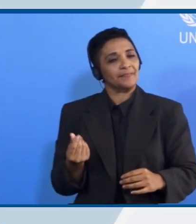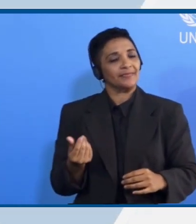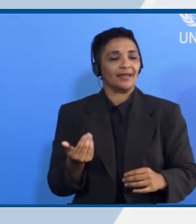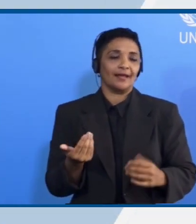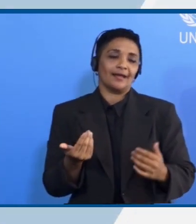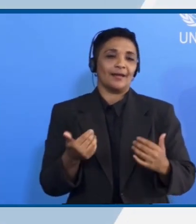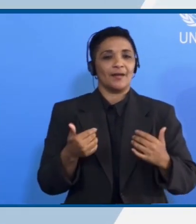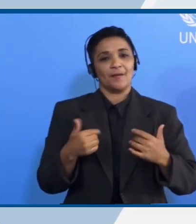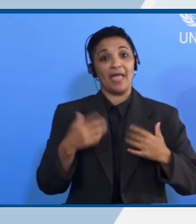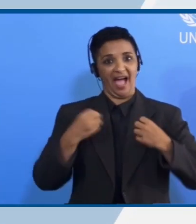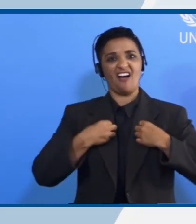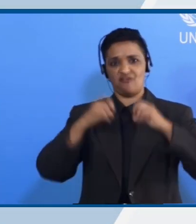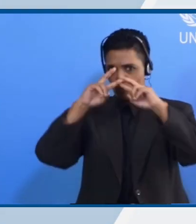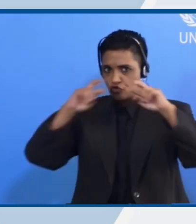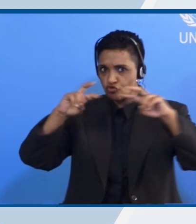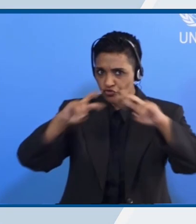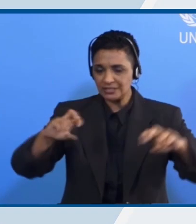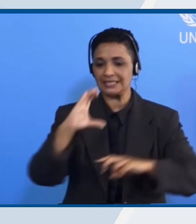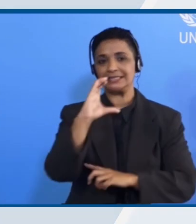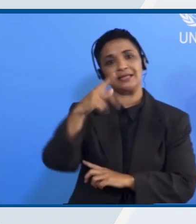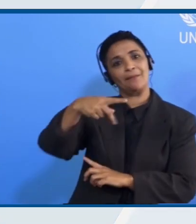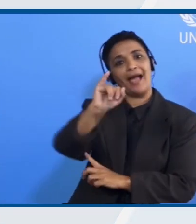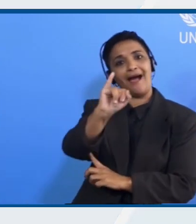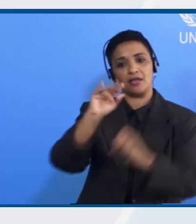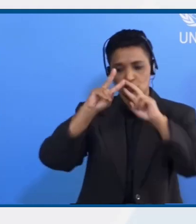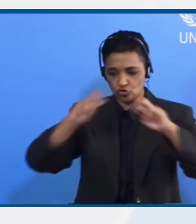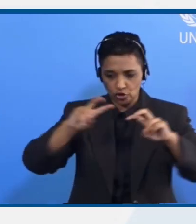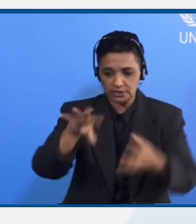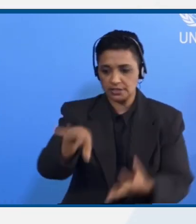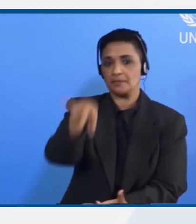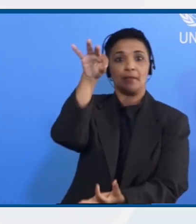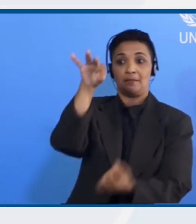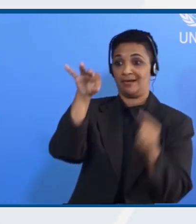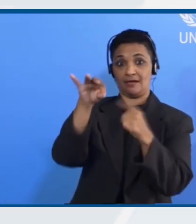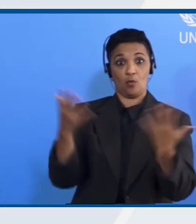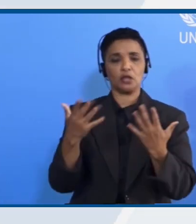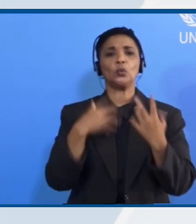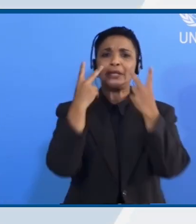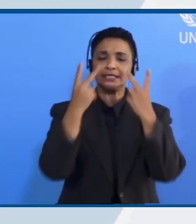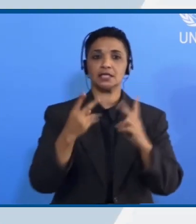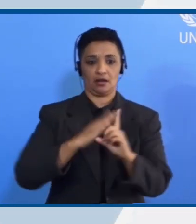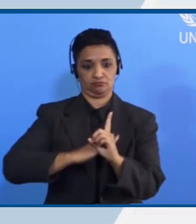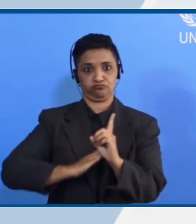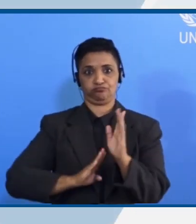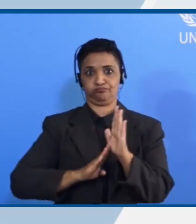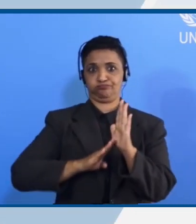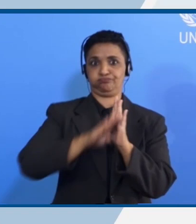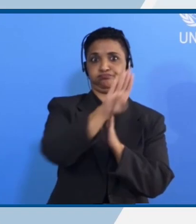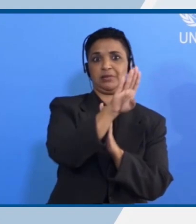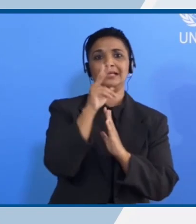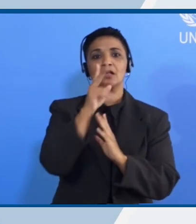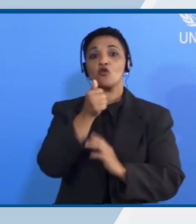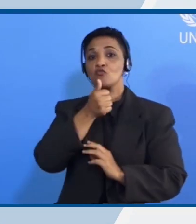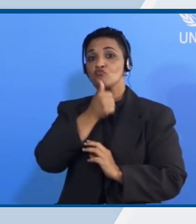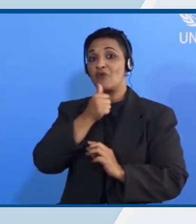well, part of a study that CPI did was that we noticed a sharp increase in private